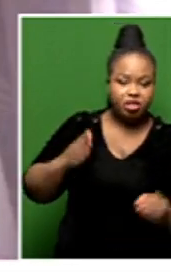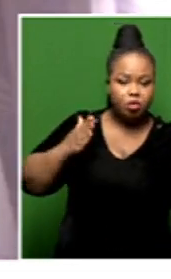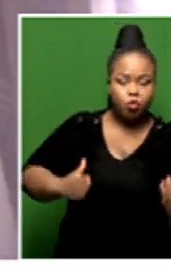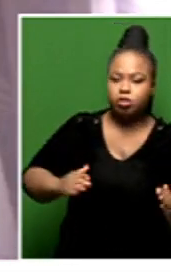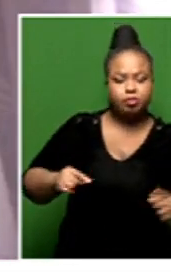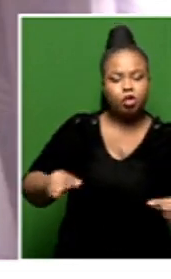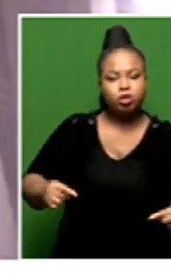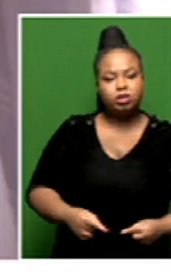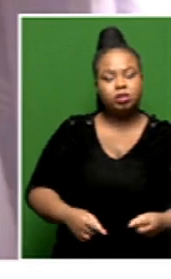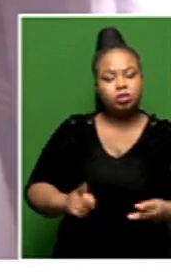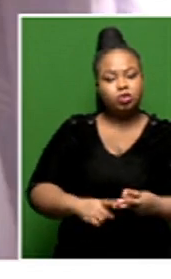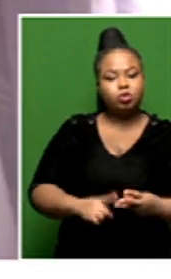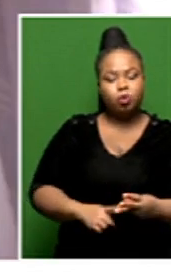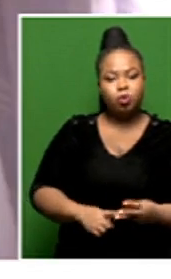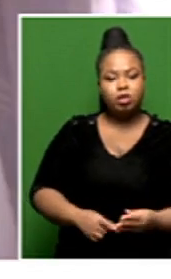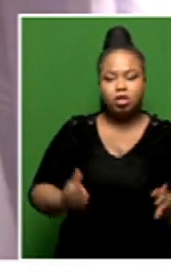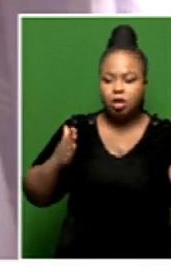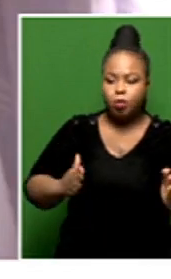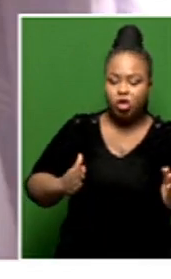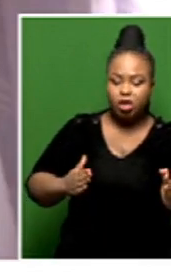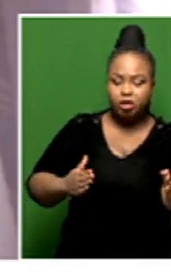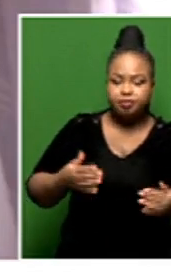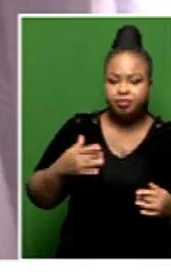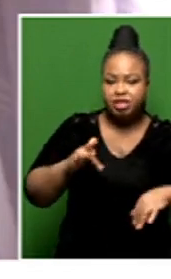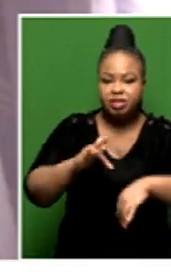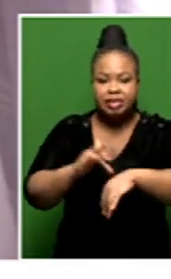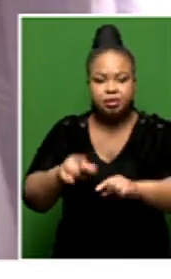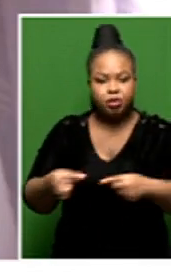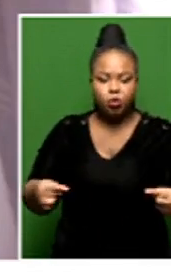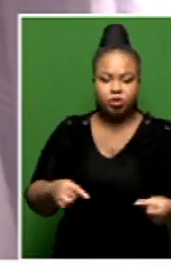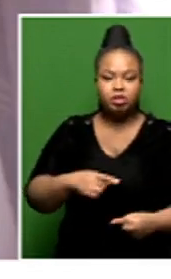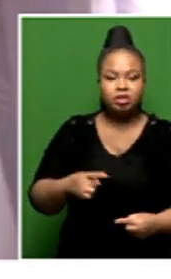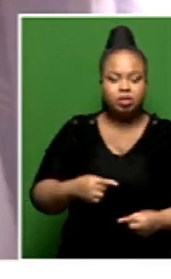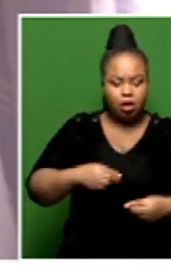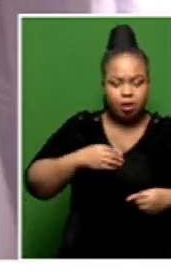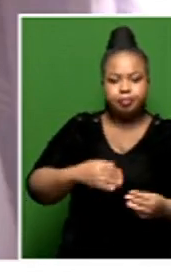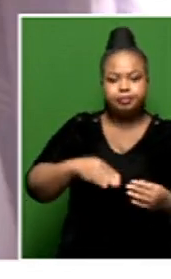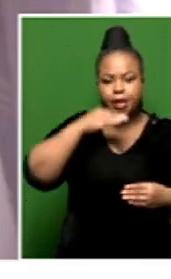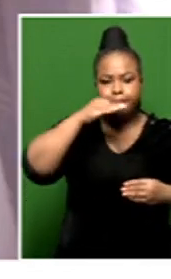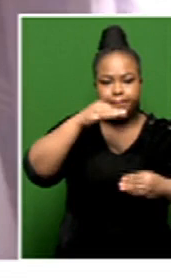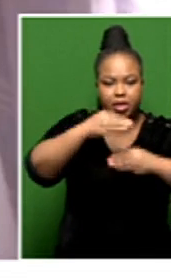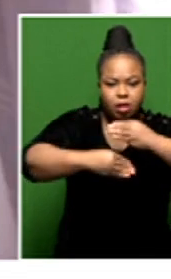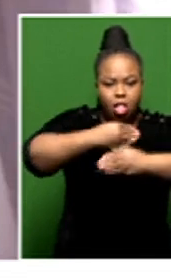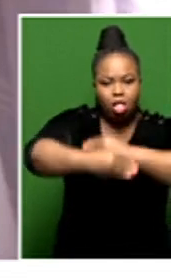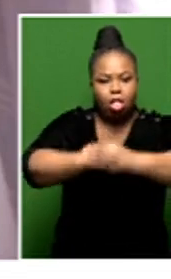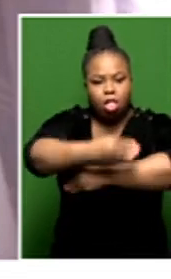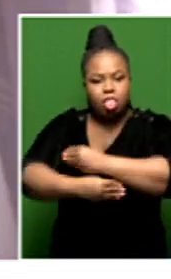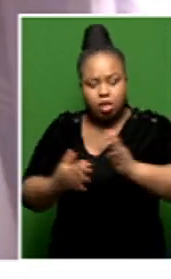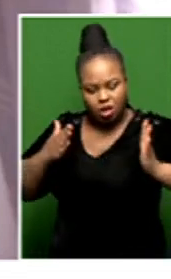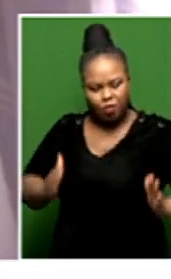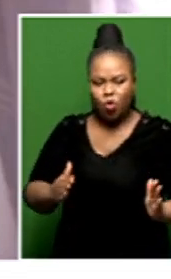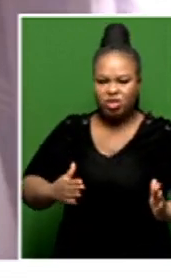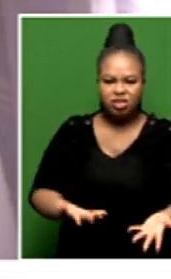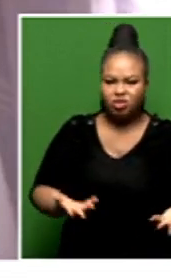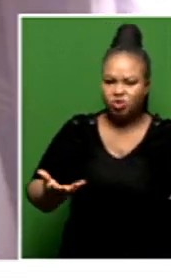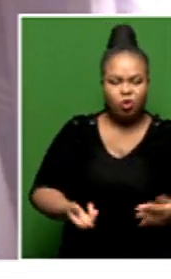viewed, you cannot handle the remains, and the body is wrapped in bags, and any kind